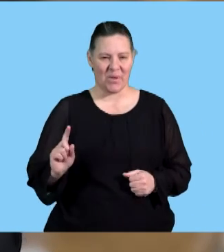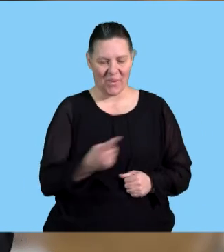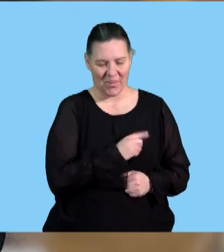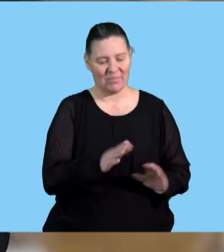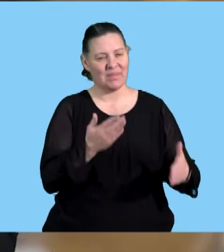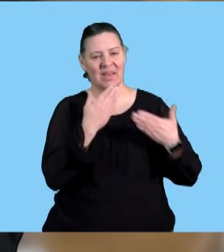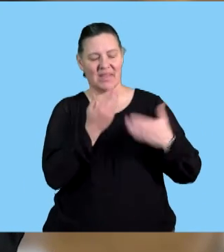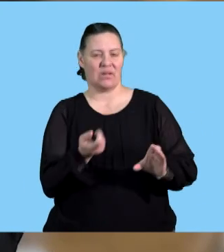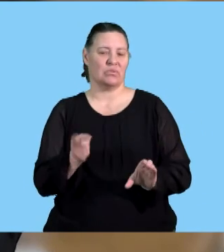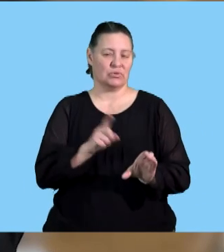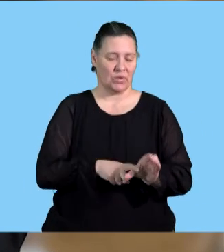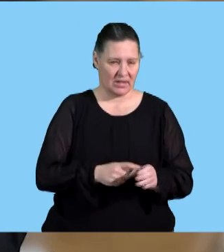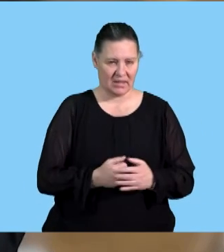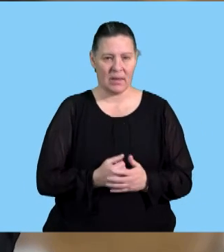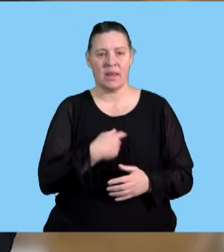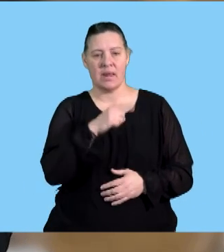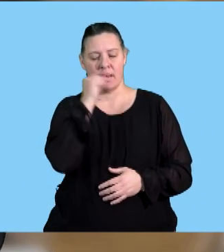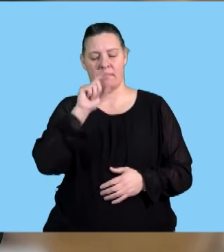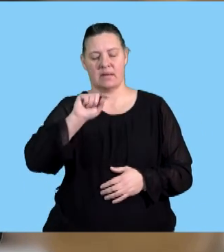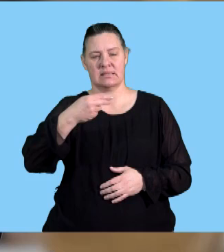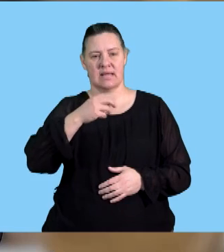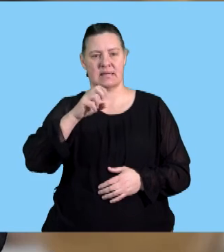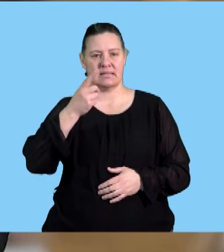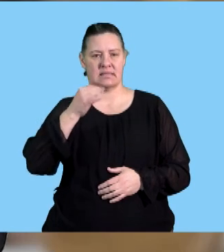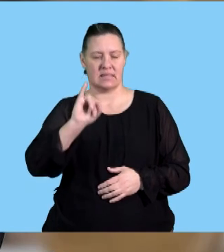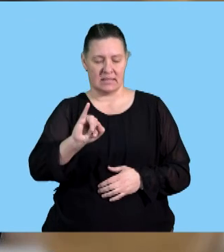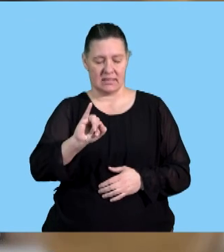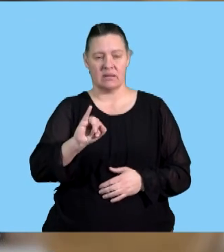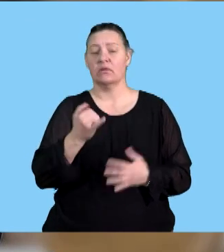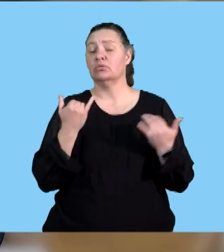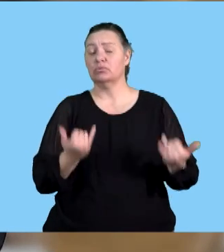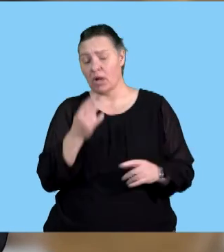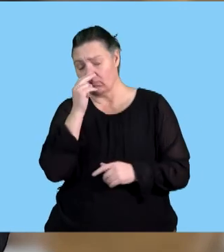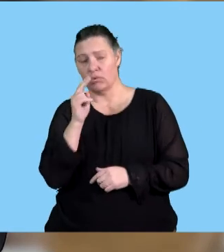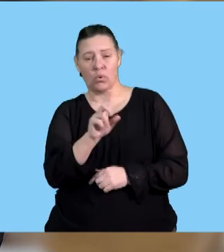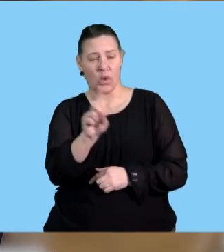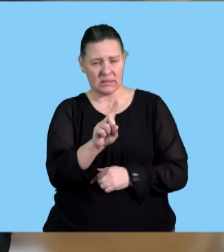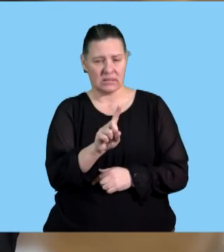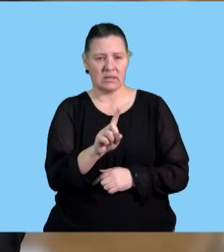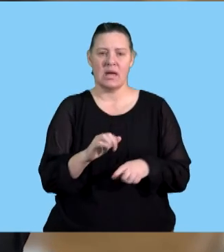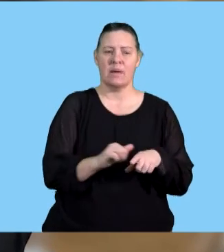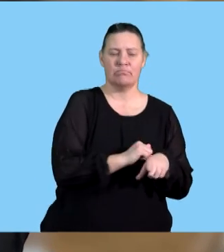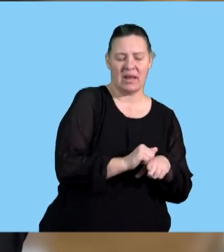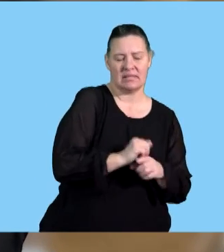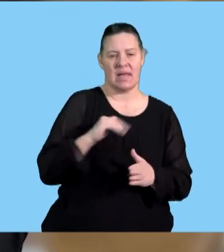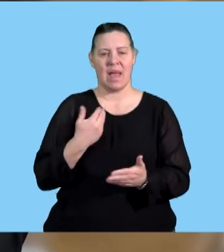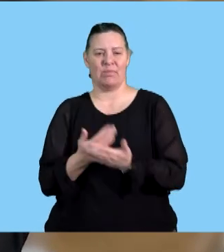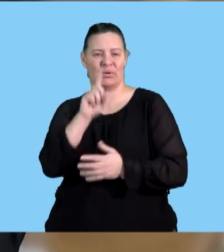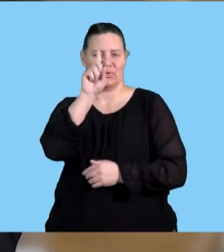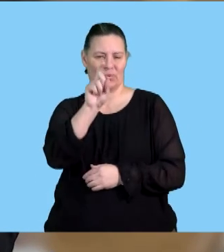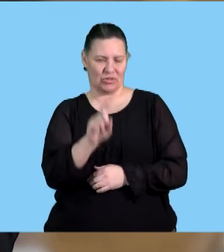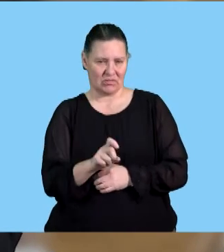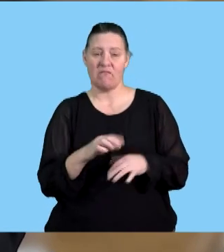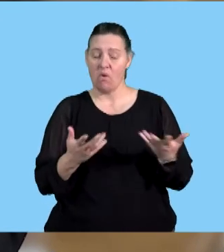Welcome everyone and thank you for joining me. My name is Tandin Tlapo and today we are looking at practice and